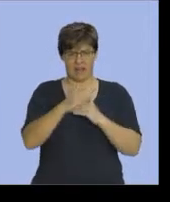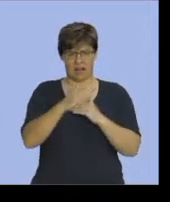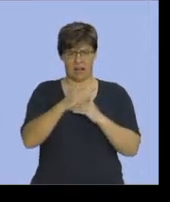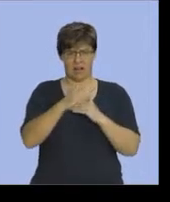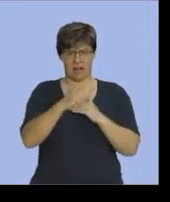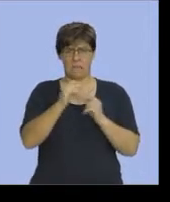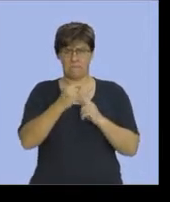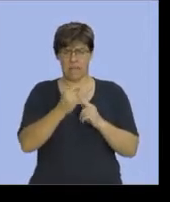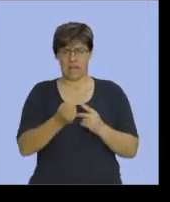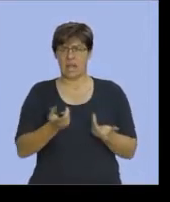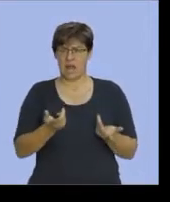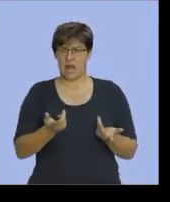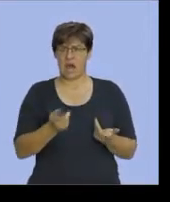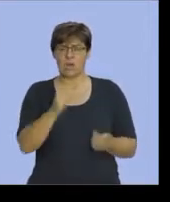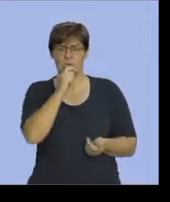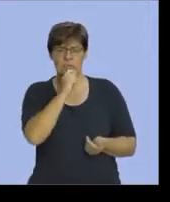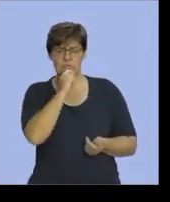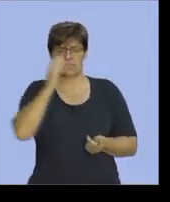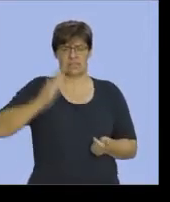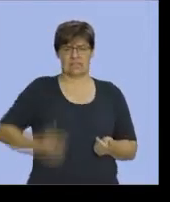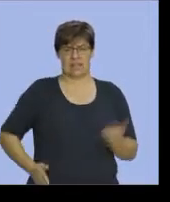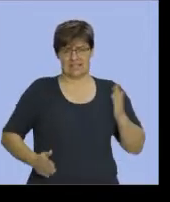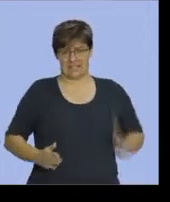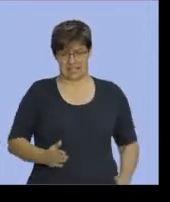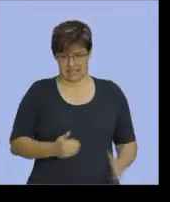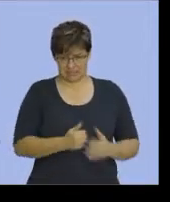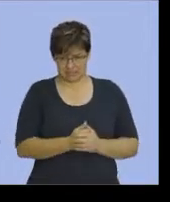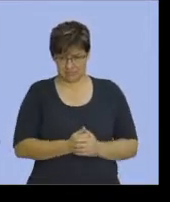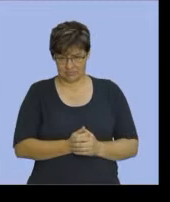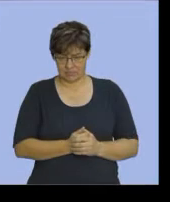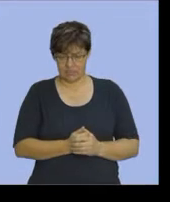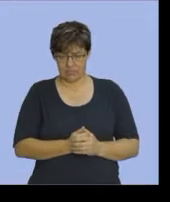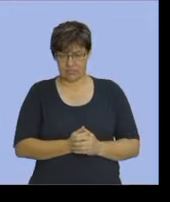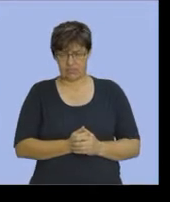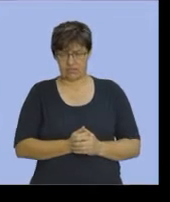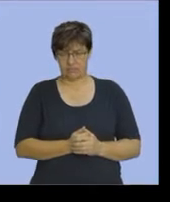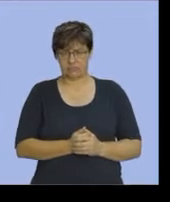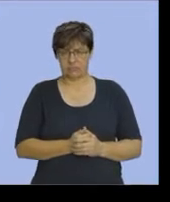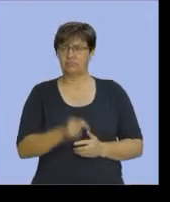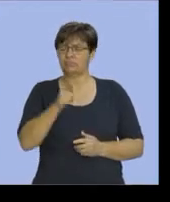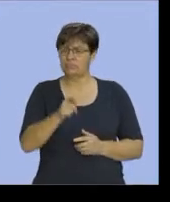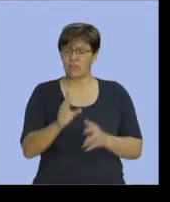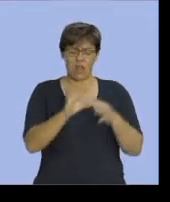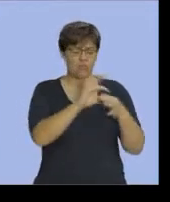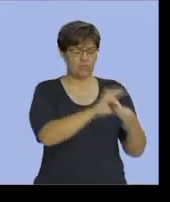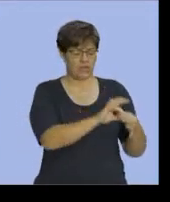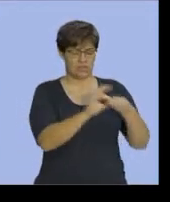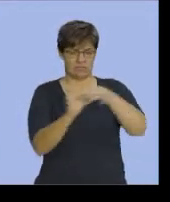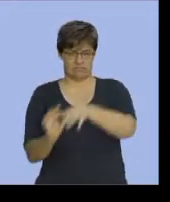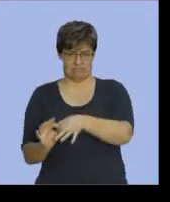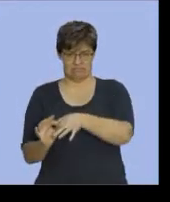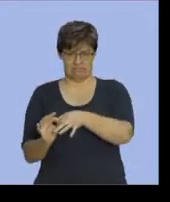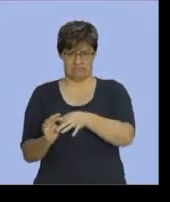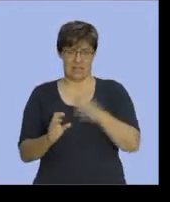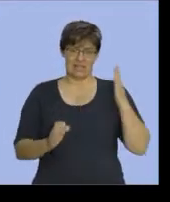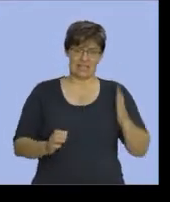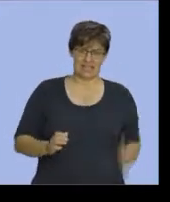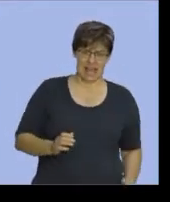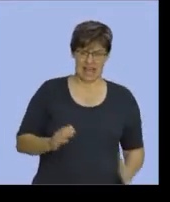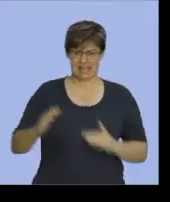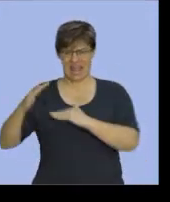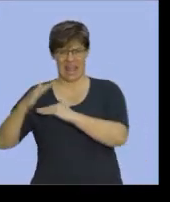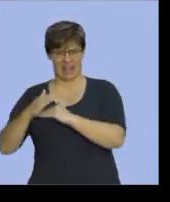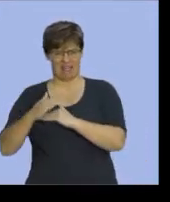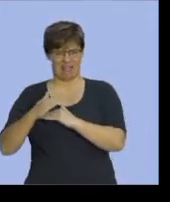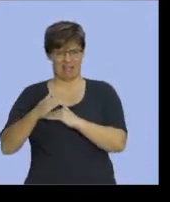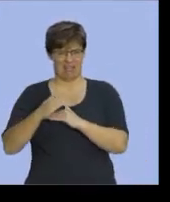sides. Because remember, the big question that we had in our previous lesson was, what is the relationship between sides and